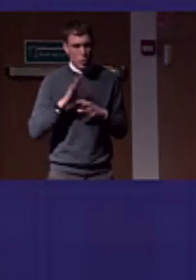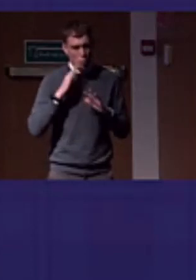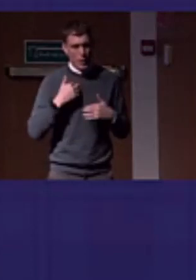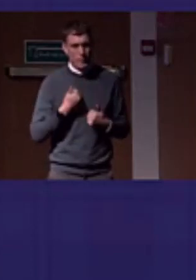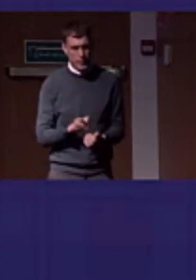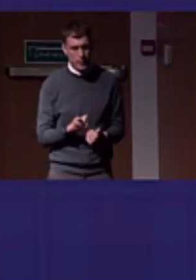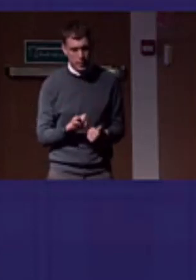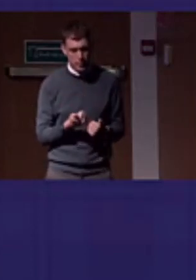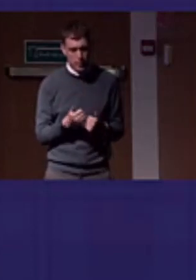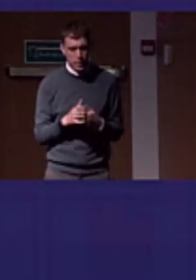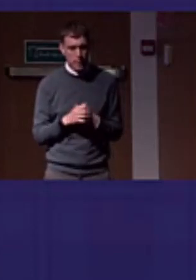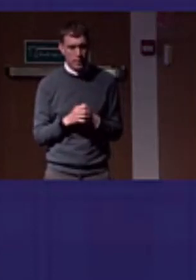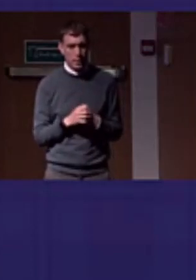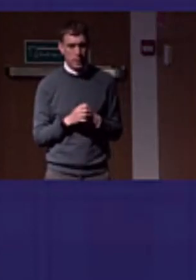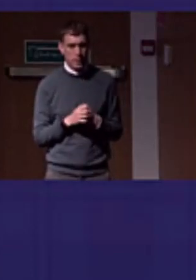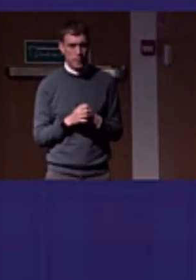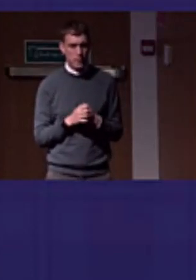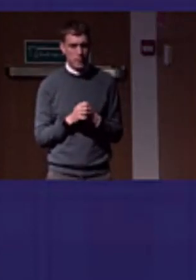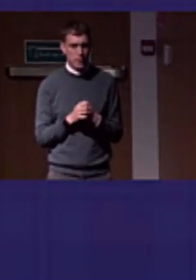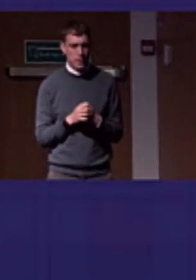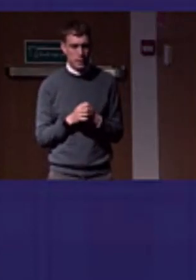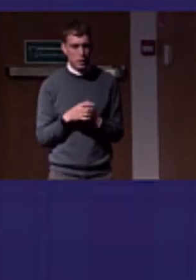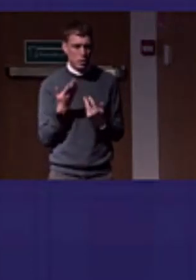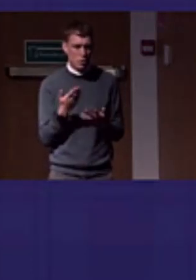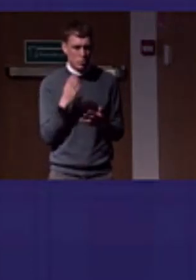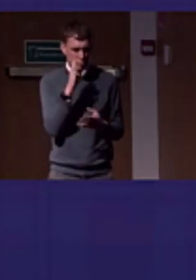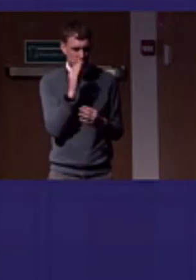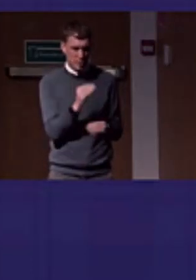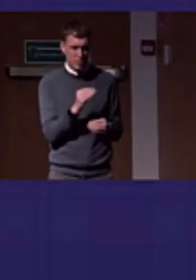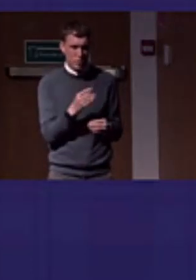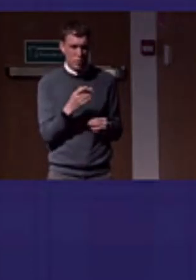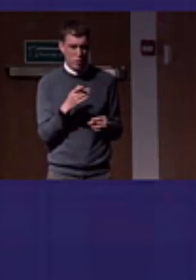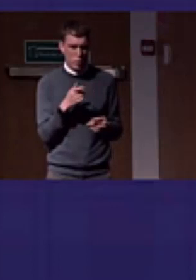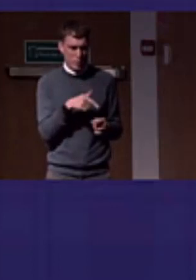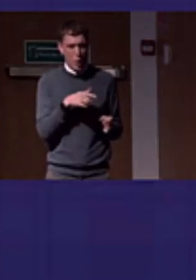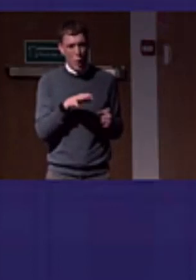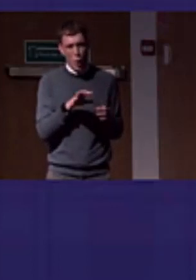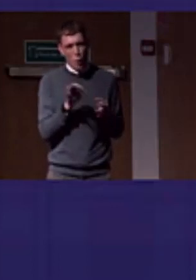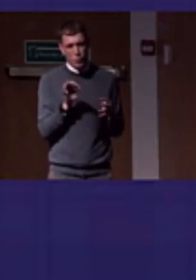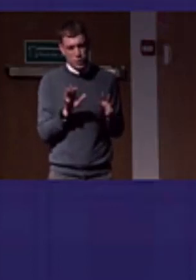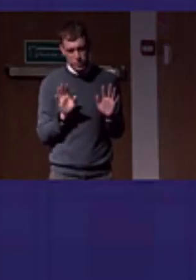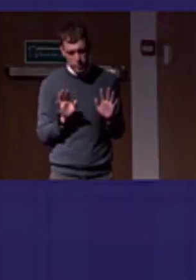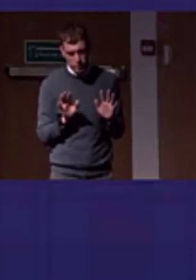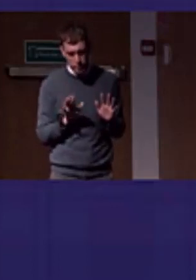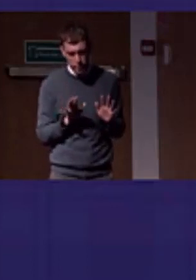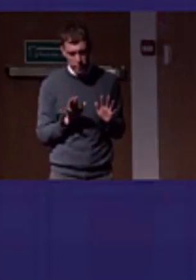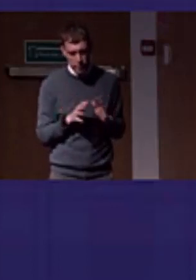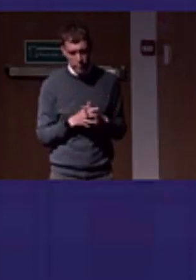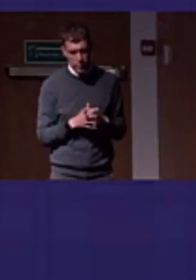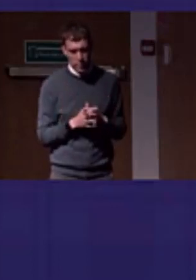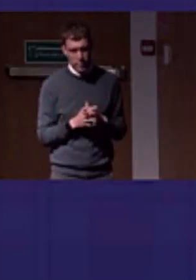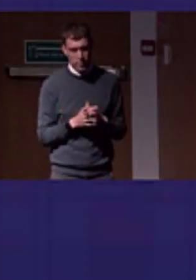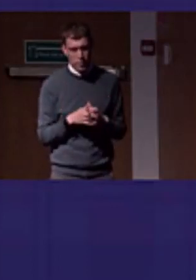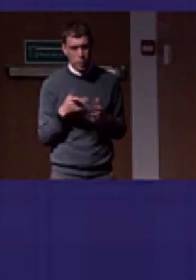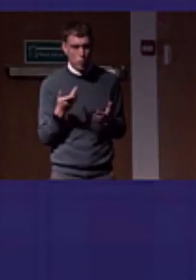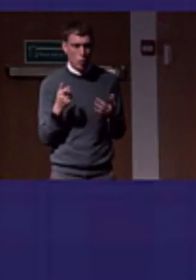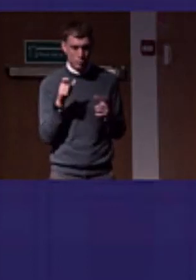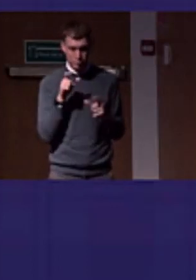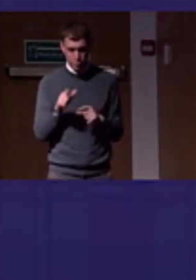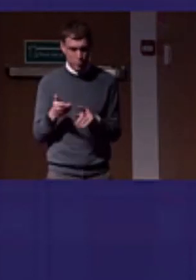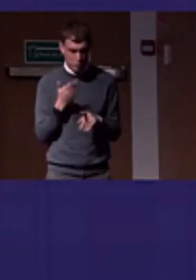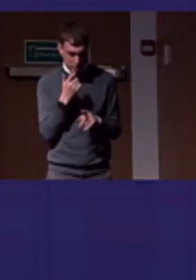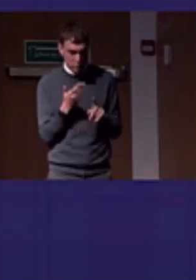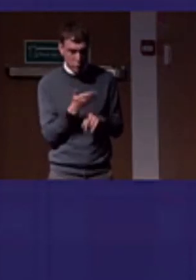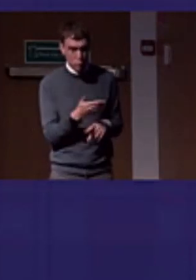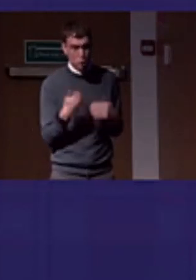to the gym or not? It is up to you. I'm just saying the gym is an option, right? We have that thing downstairs called the gym. We can use it